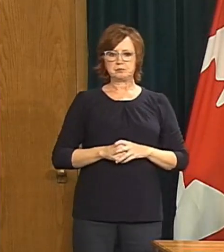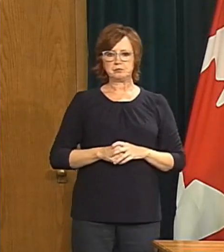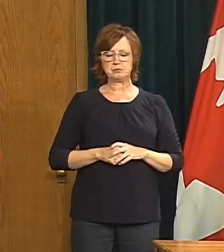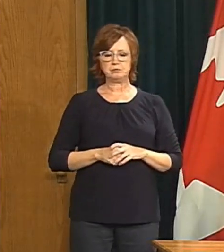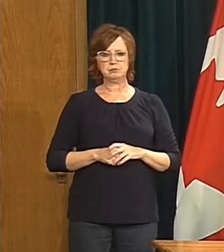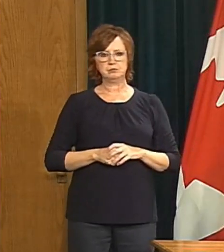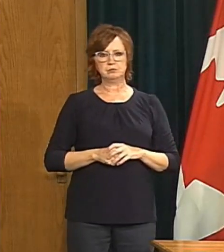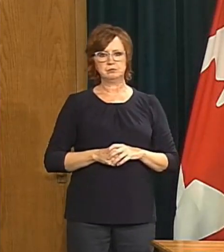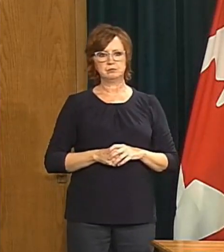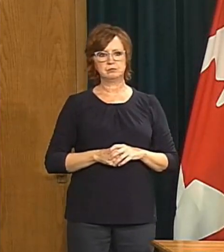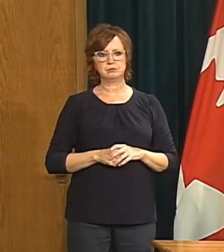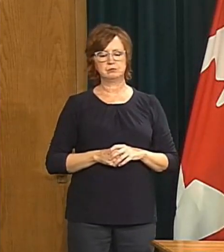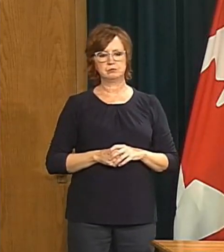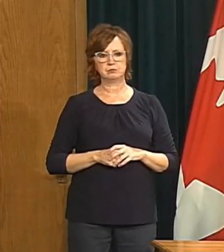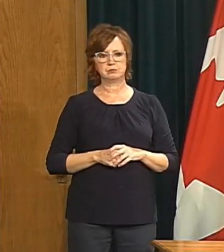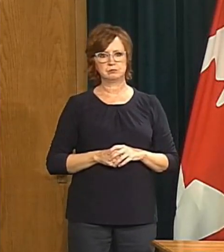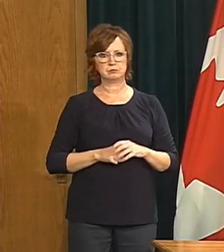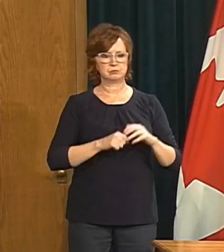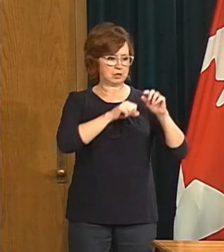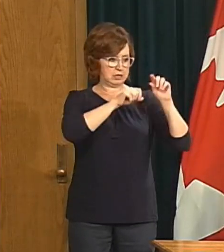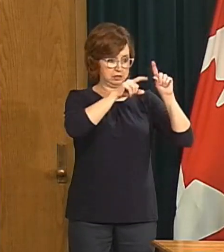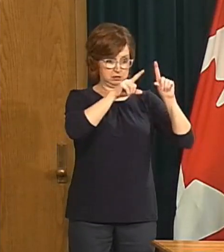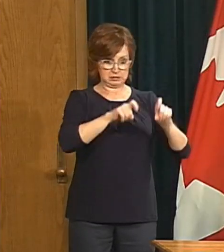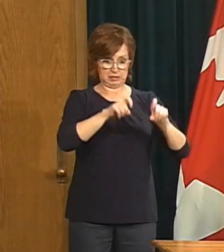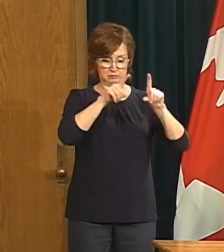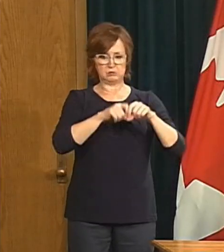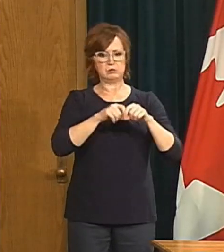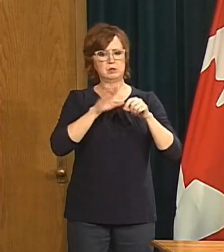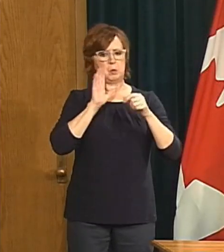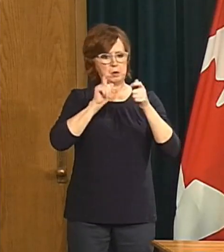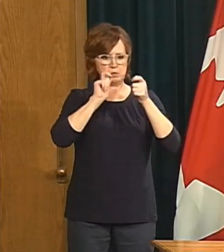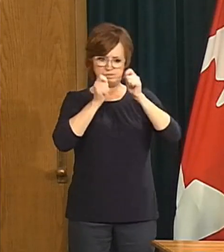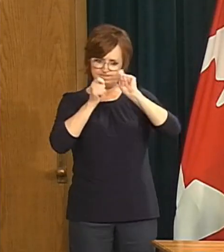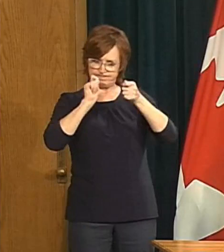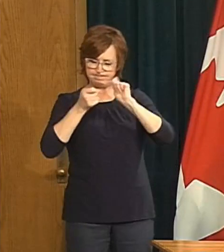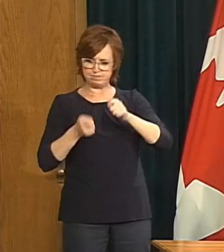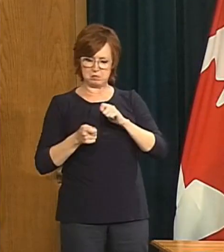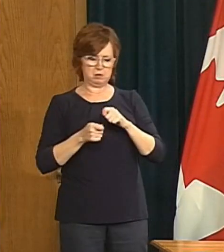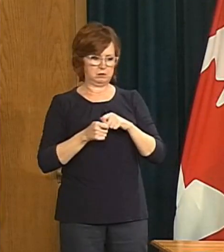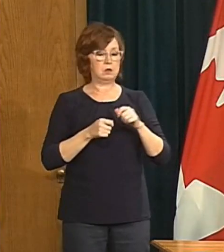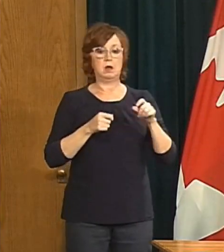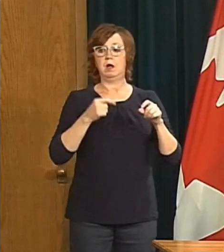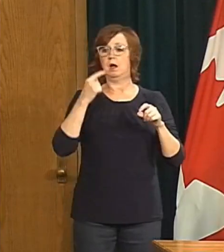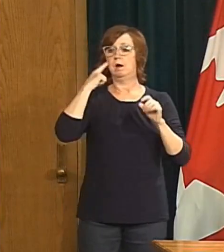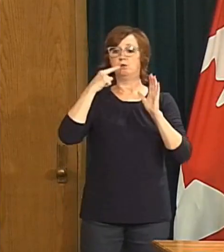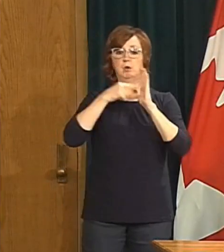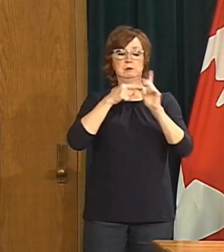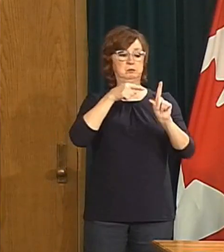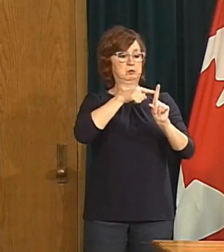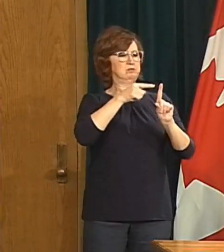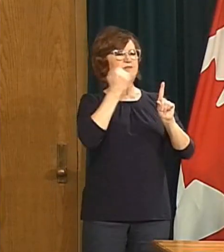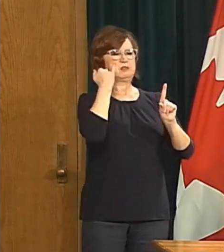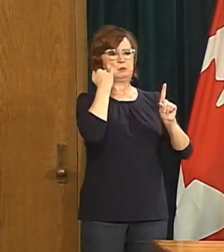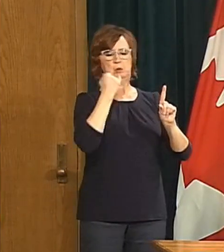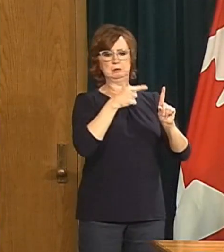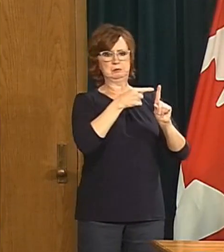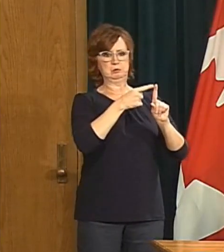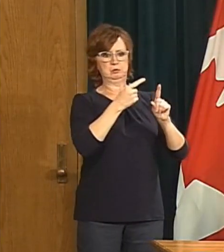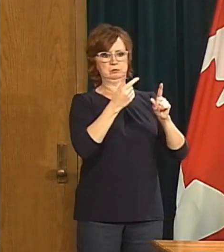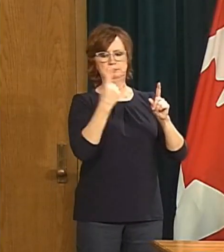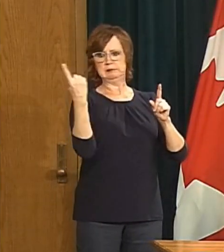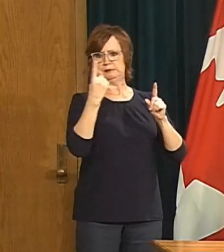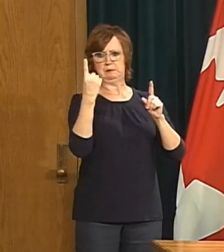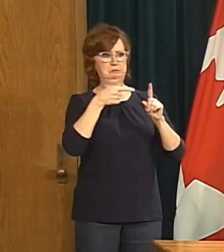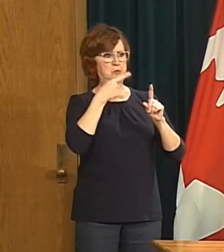be refined to focus on, for example, if there's a new exposure category in terms of maybe